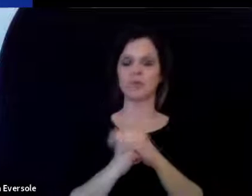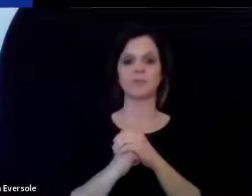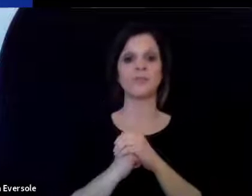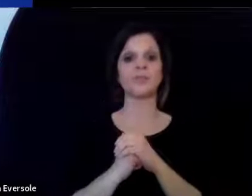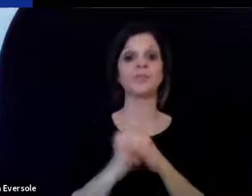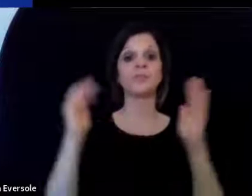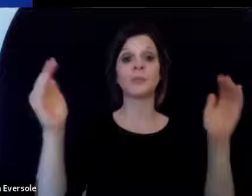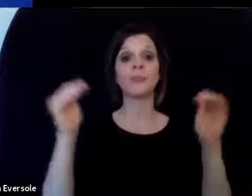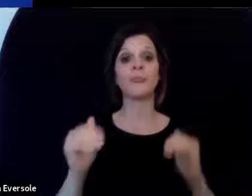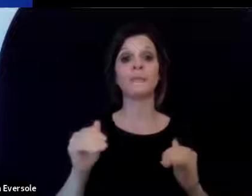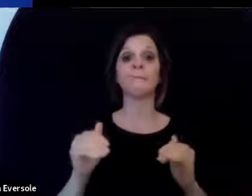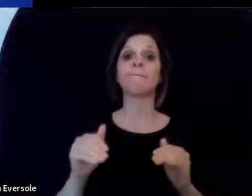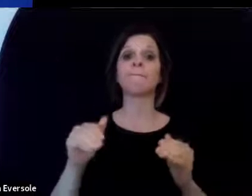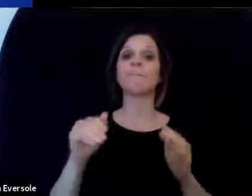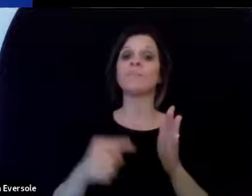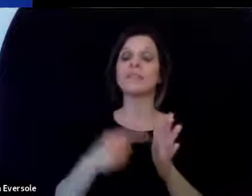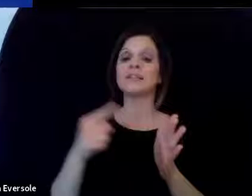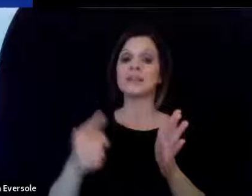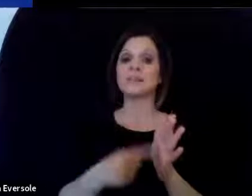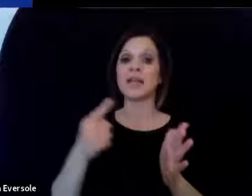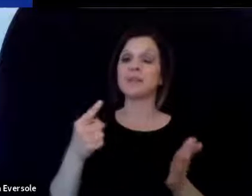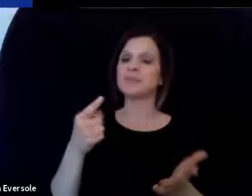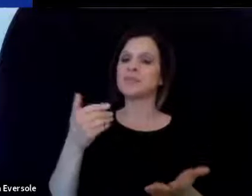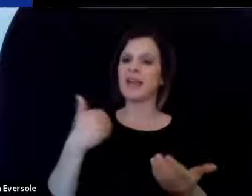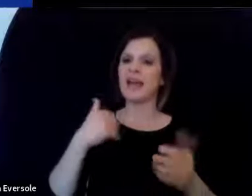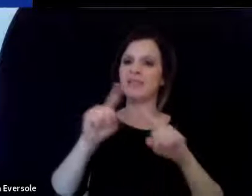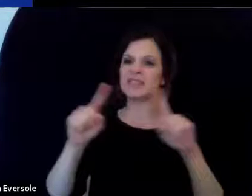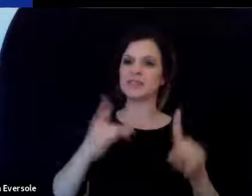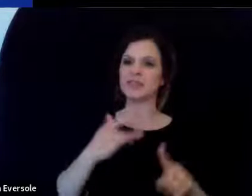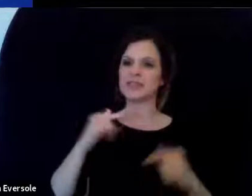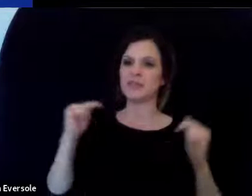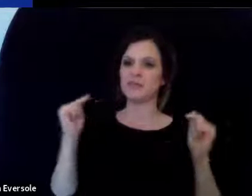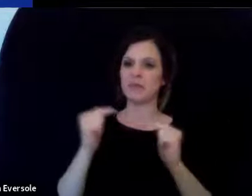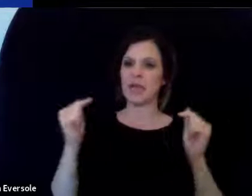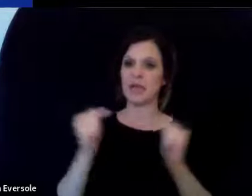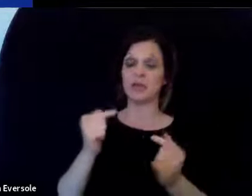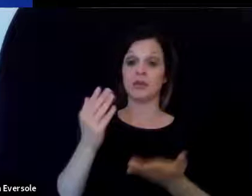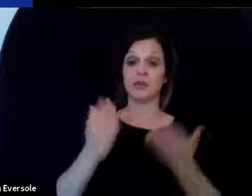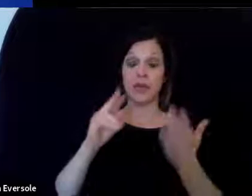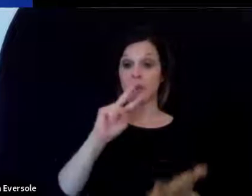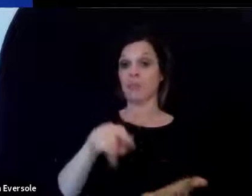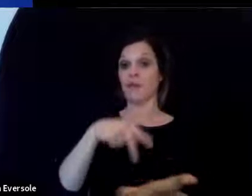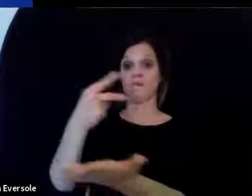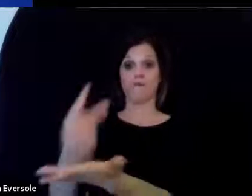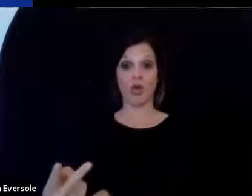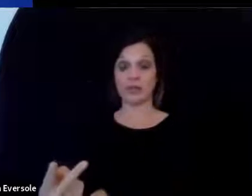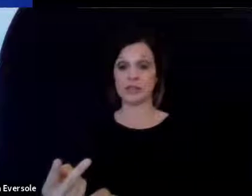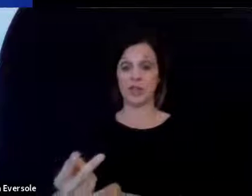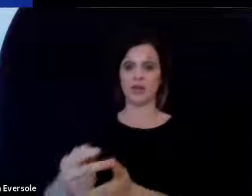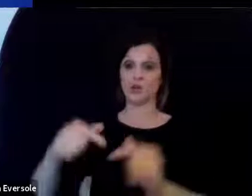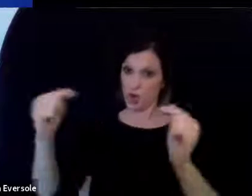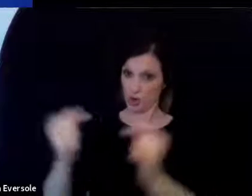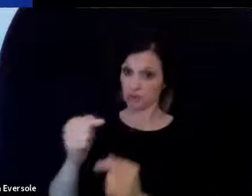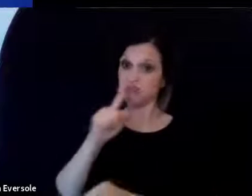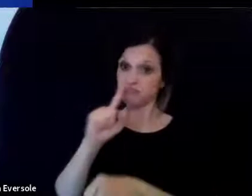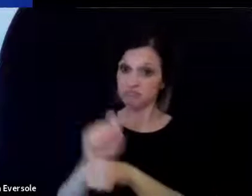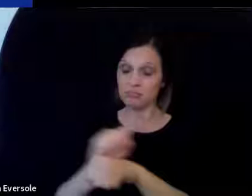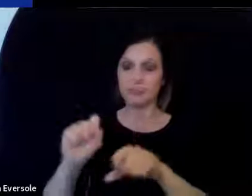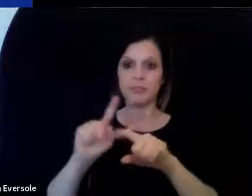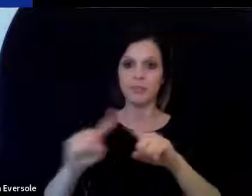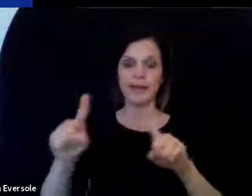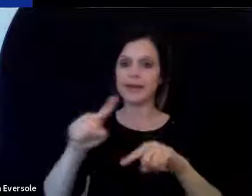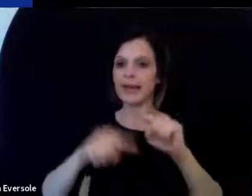and they can fall down and get hurt and not really let you know how badly they've been injured.